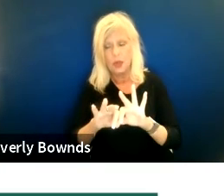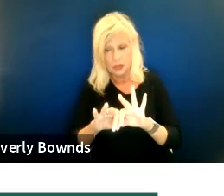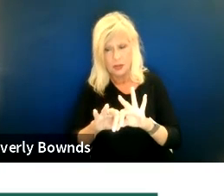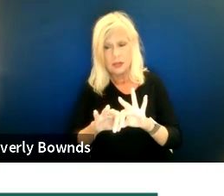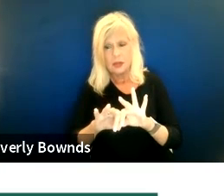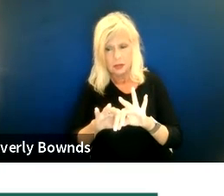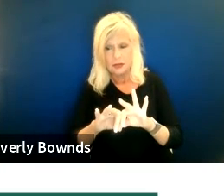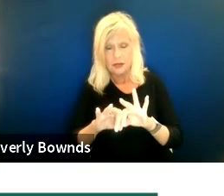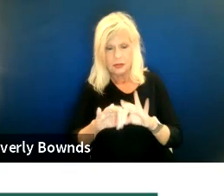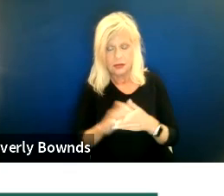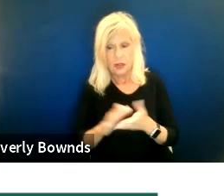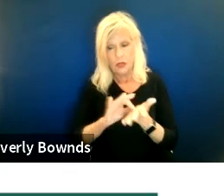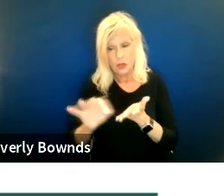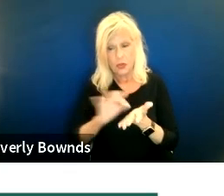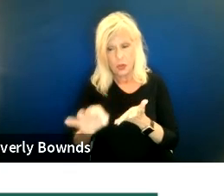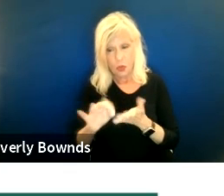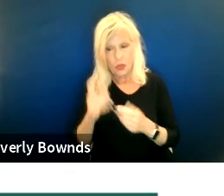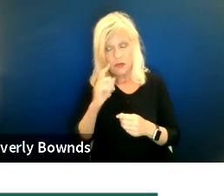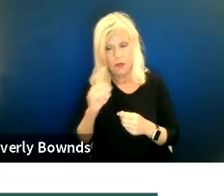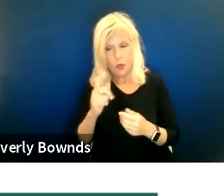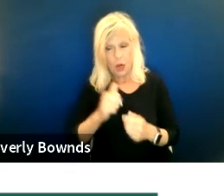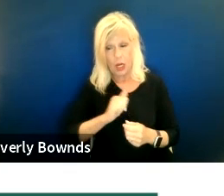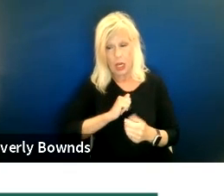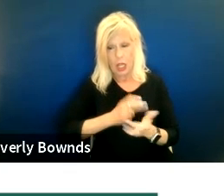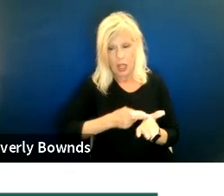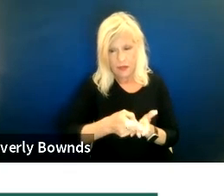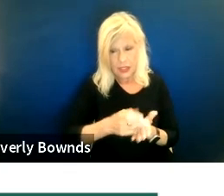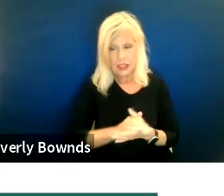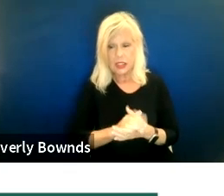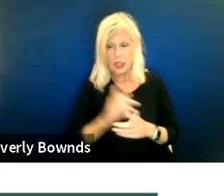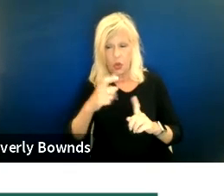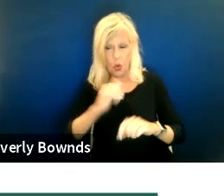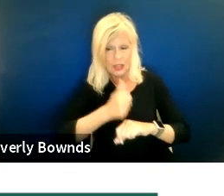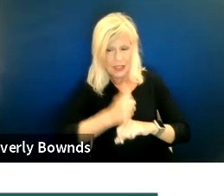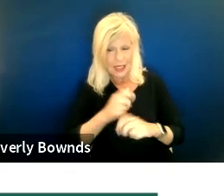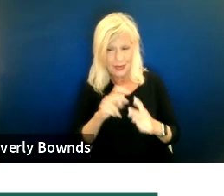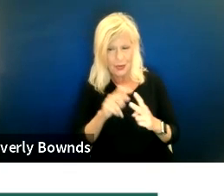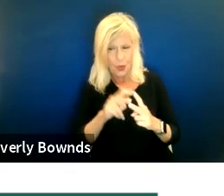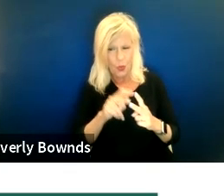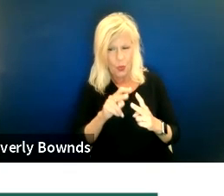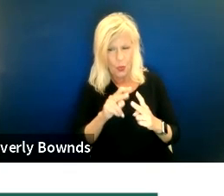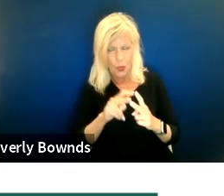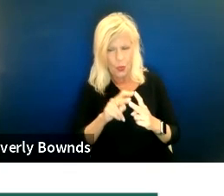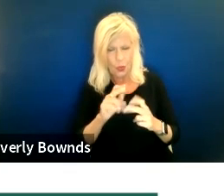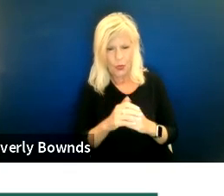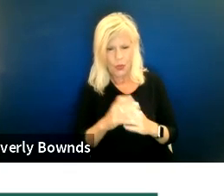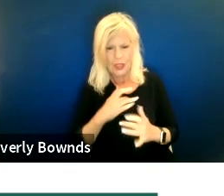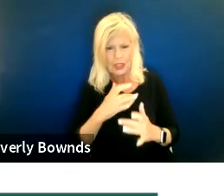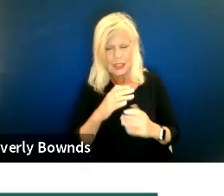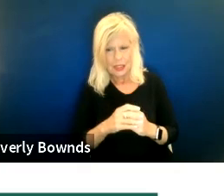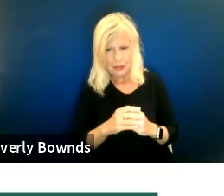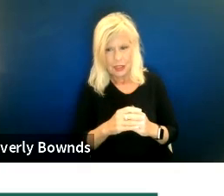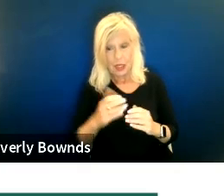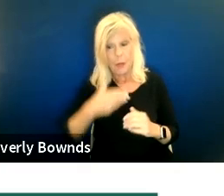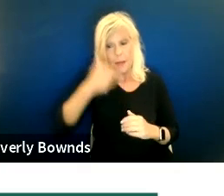The scores for efficacy, self-efficacy, and goal setting are typically the higher the score, the better